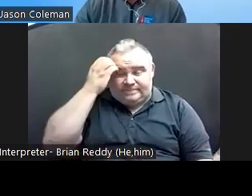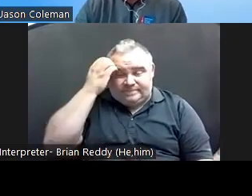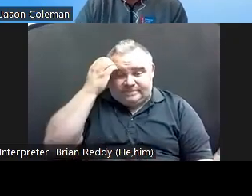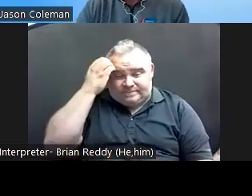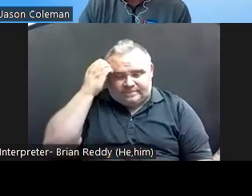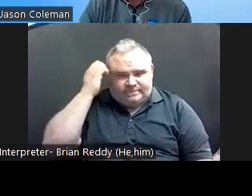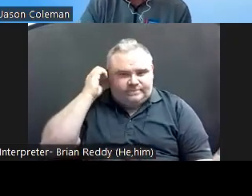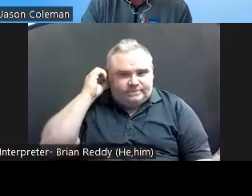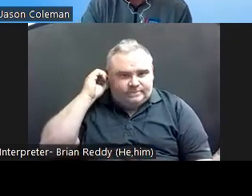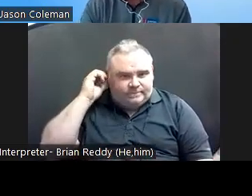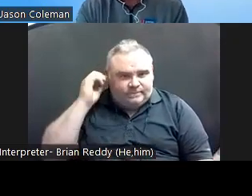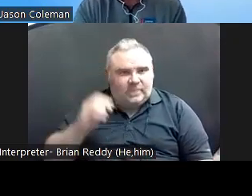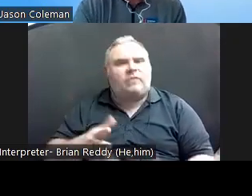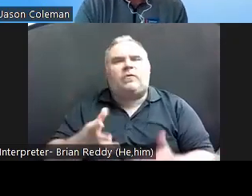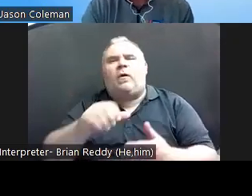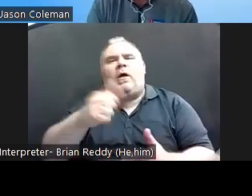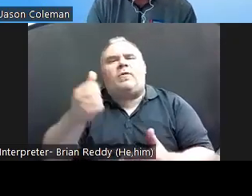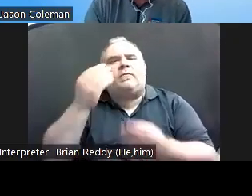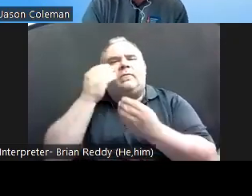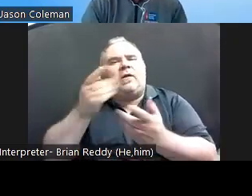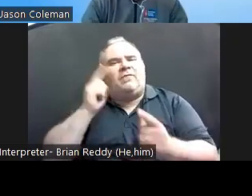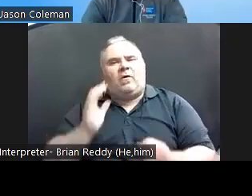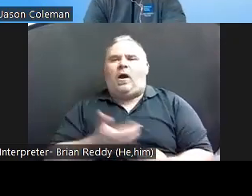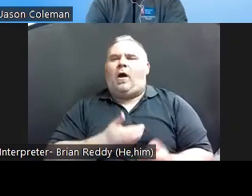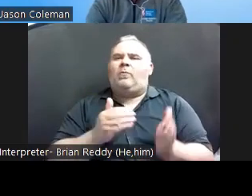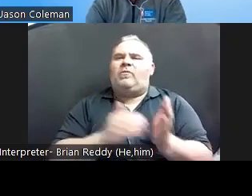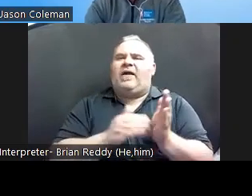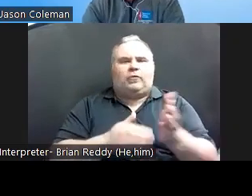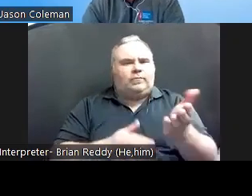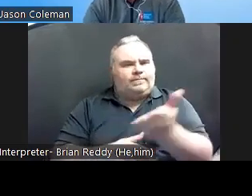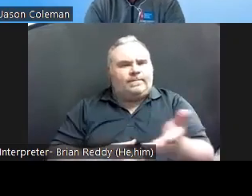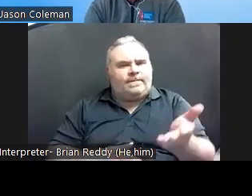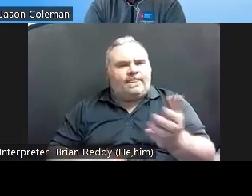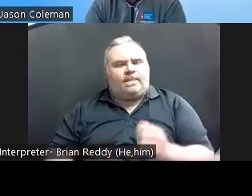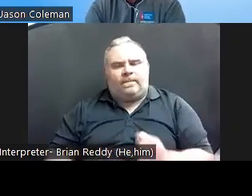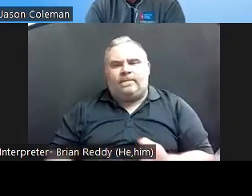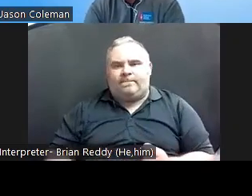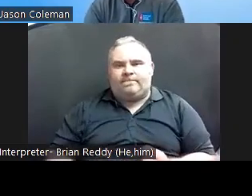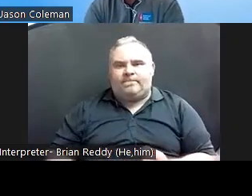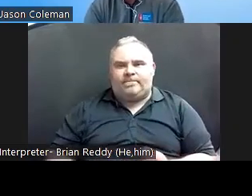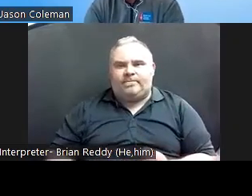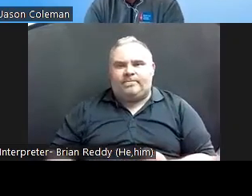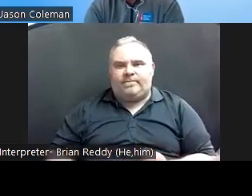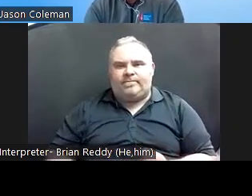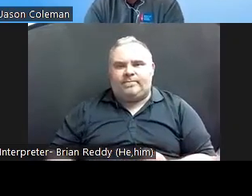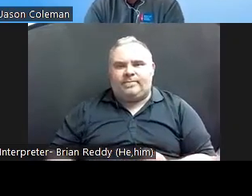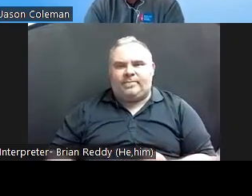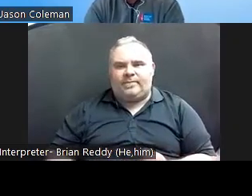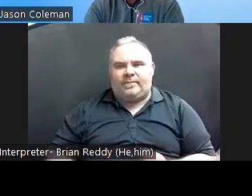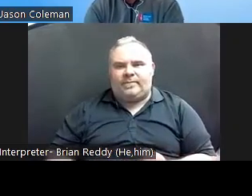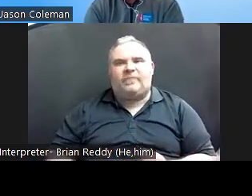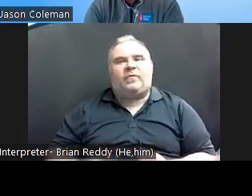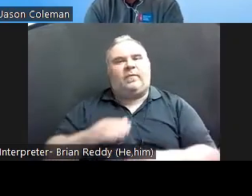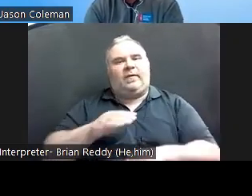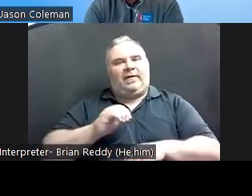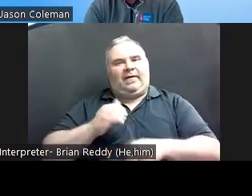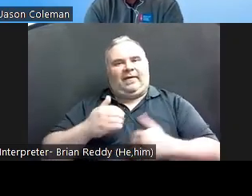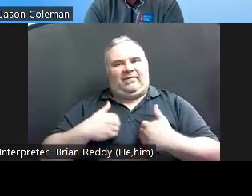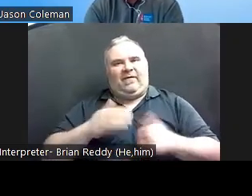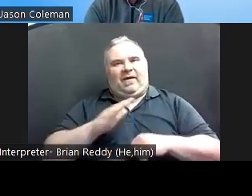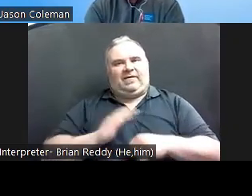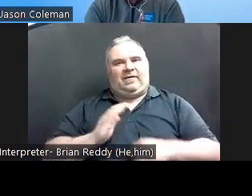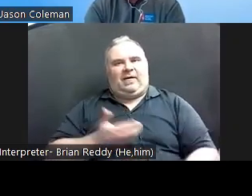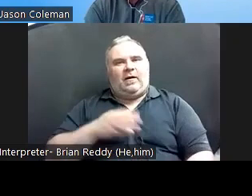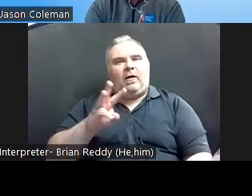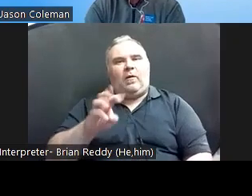Additional resources that we have for our providers and clinicians are also housed at this cancer.org